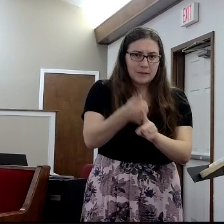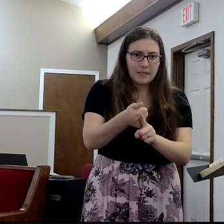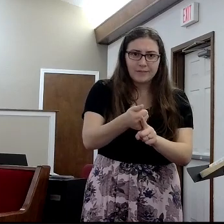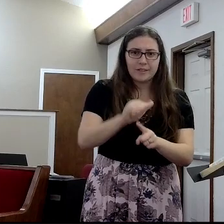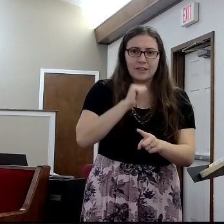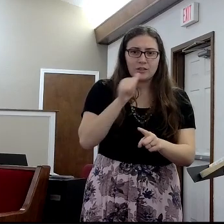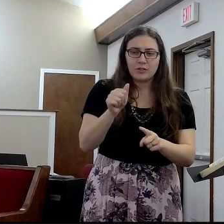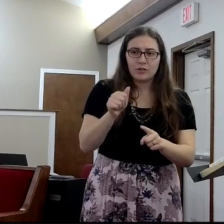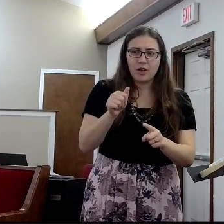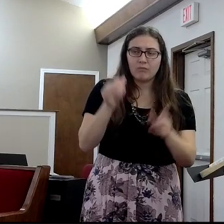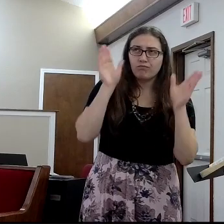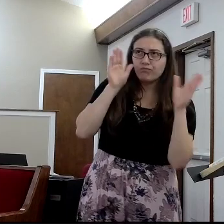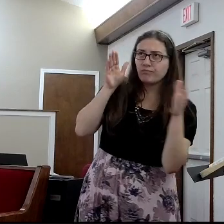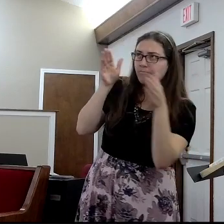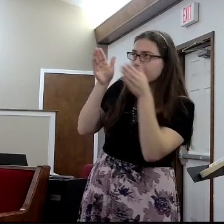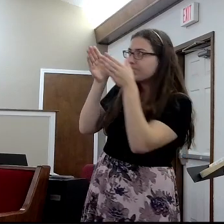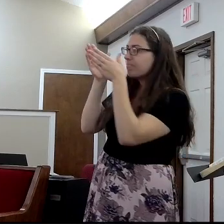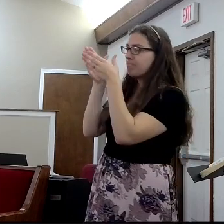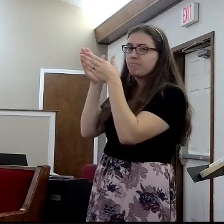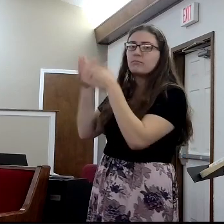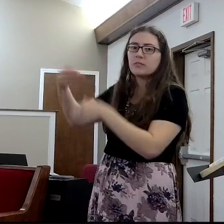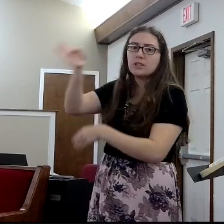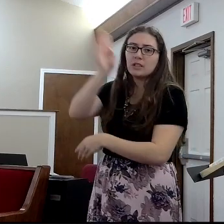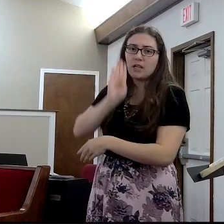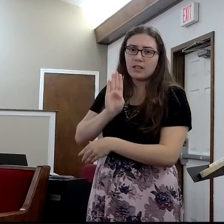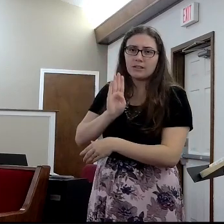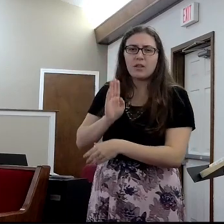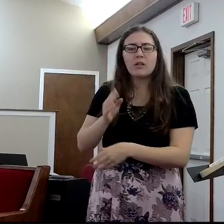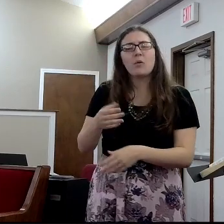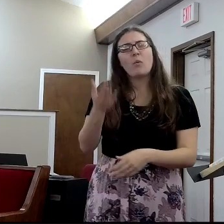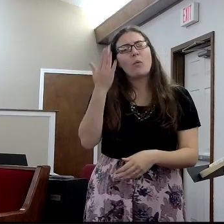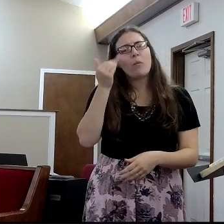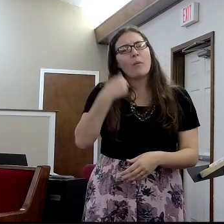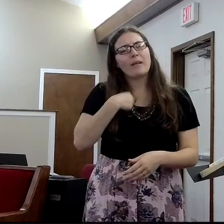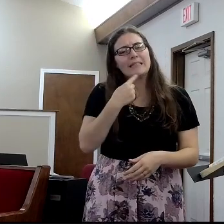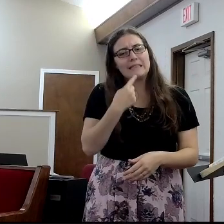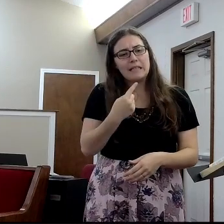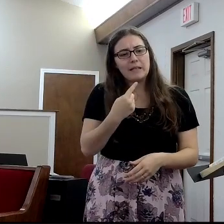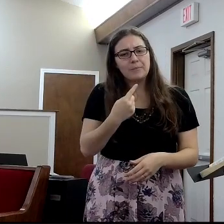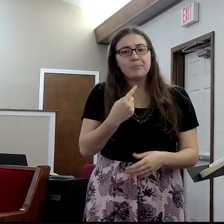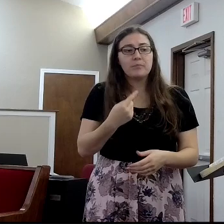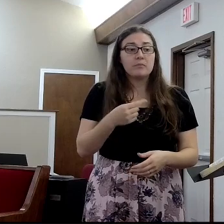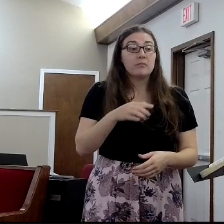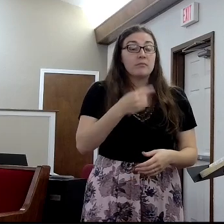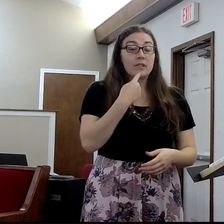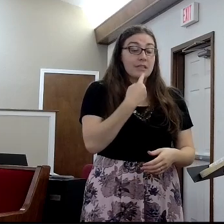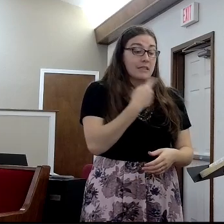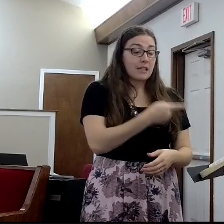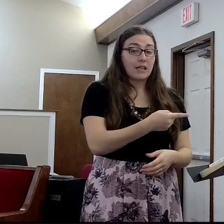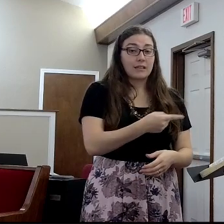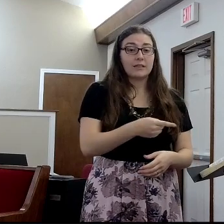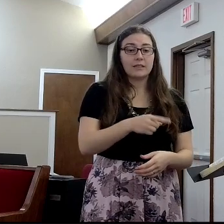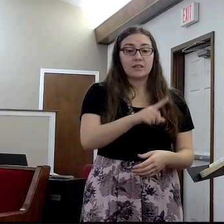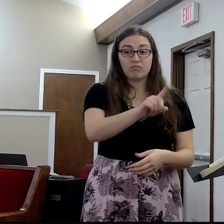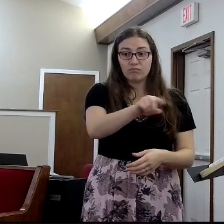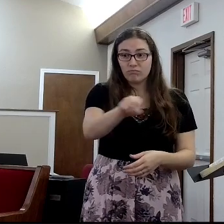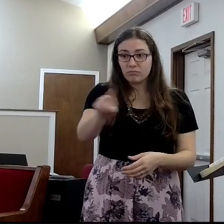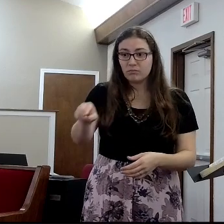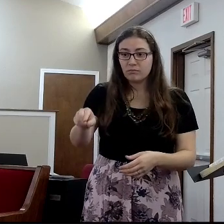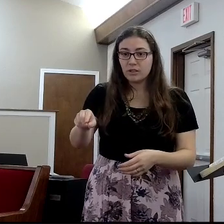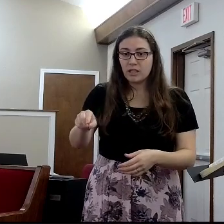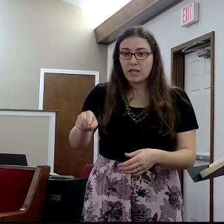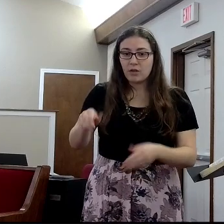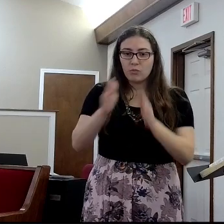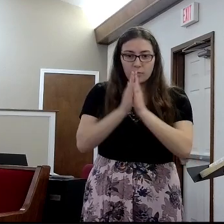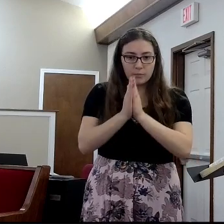without turning to the true God. I'm putting it that way because it says they turn to their gods. And then it's